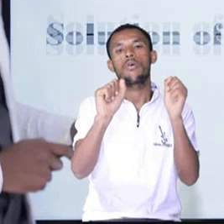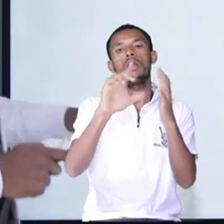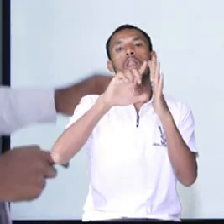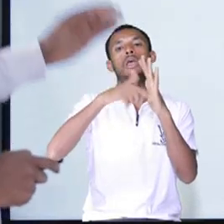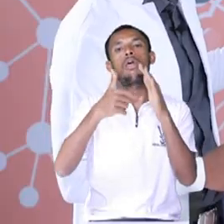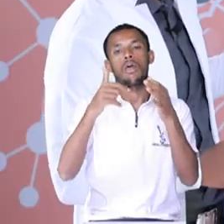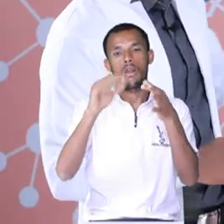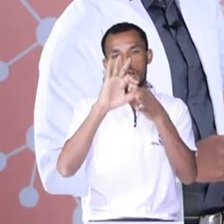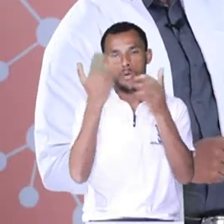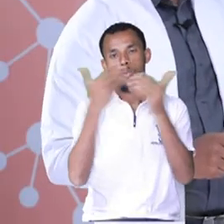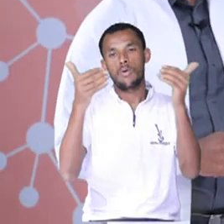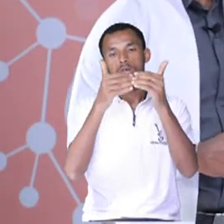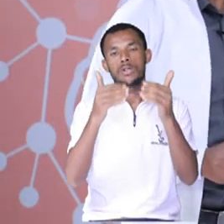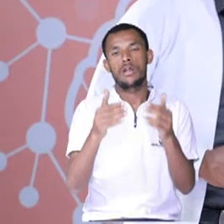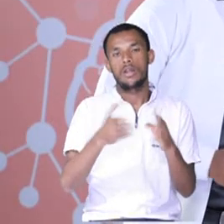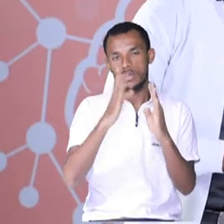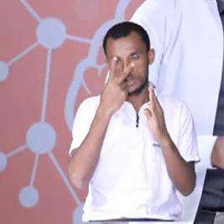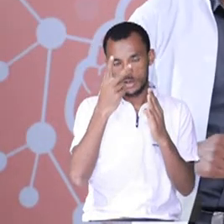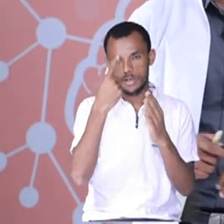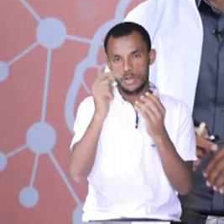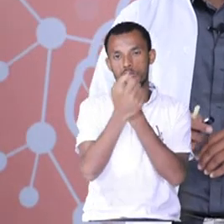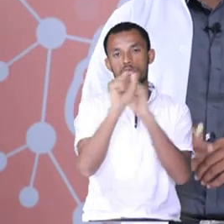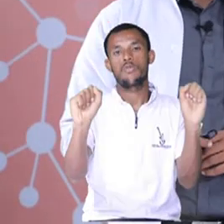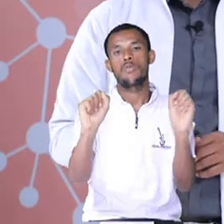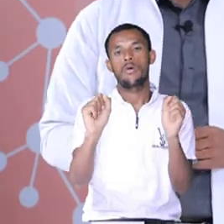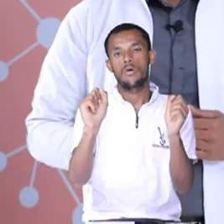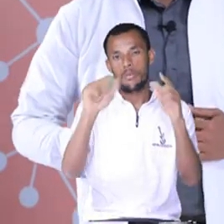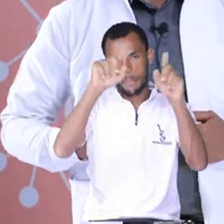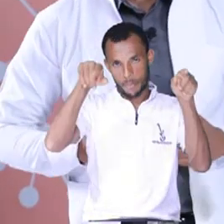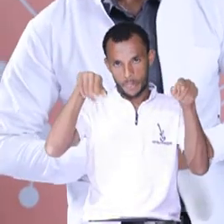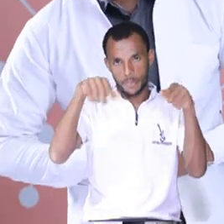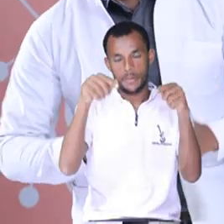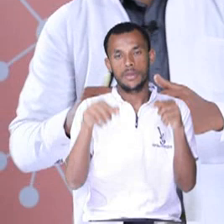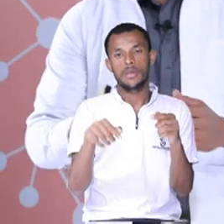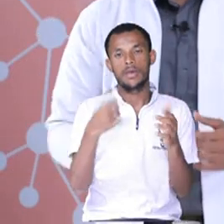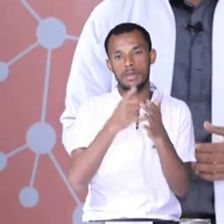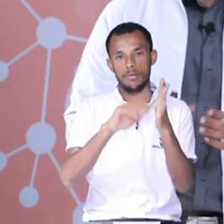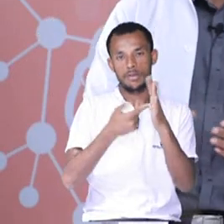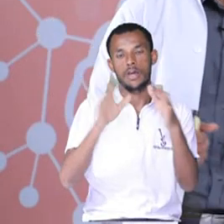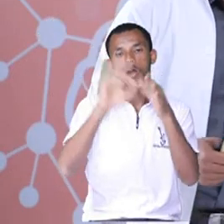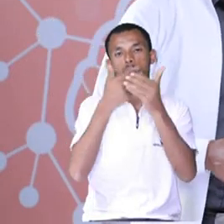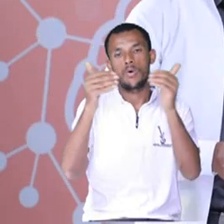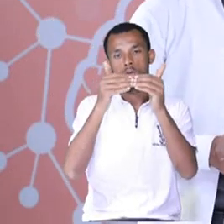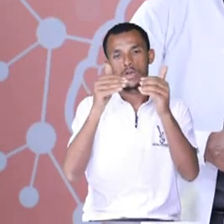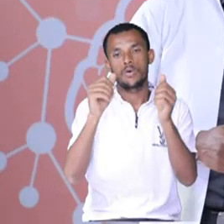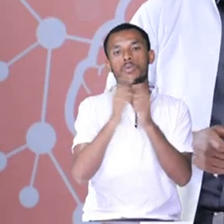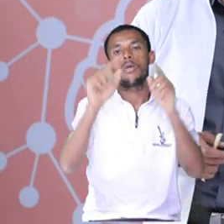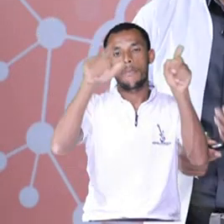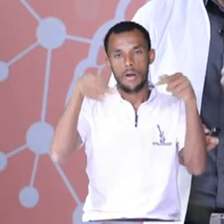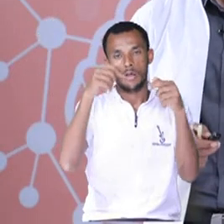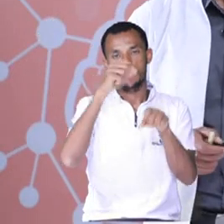equation, first let's see solution of linear equation involving bracket. That means an equation with